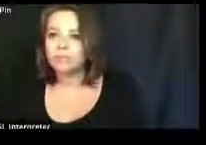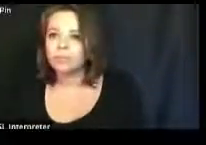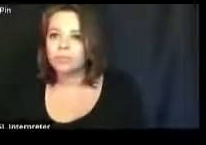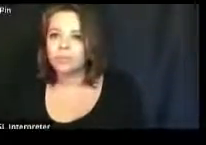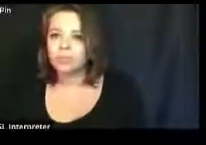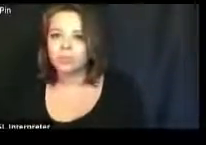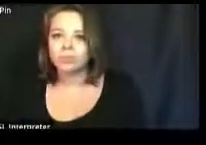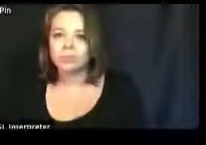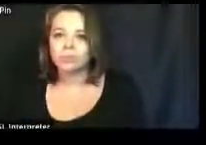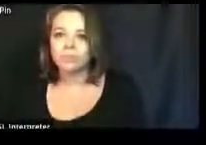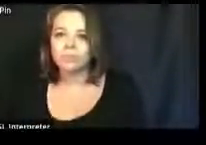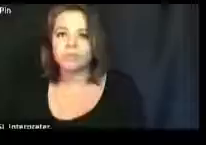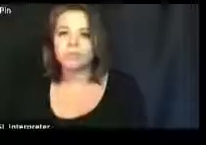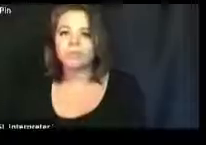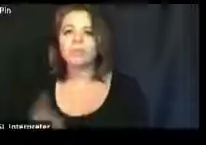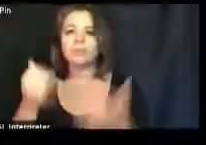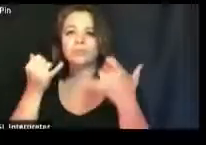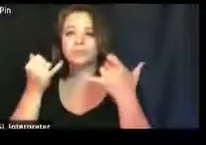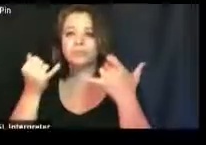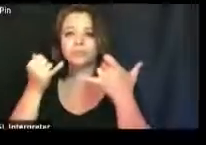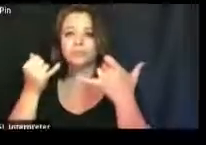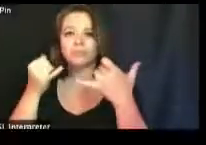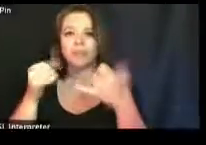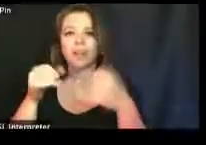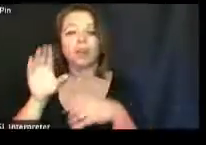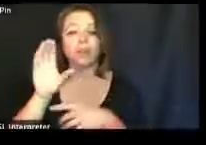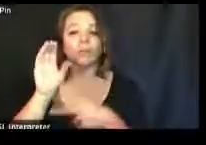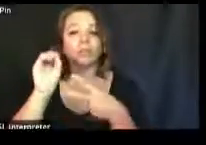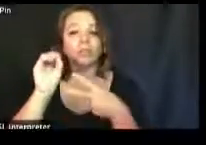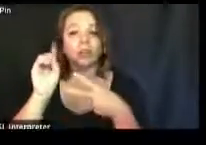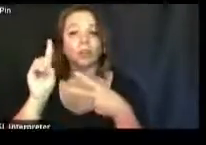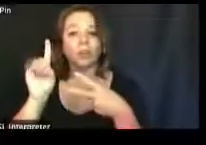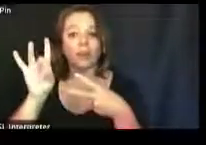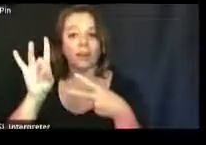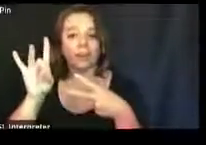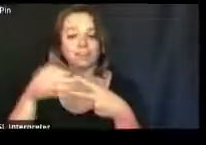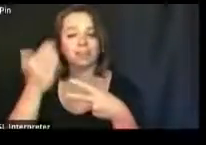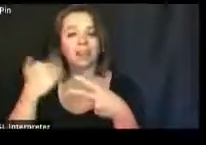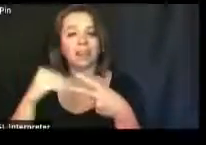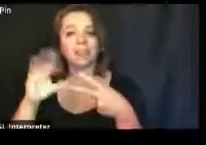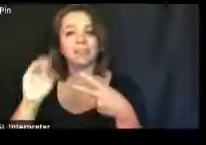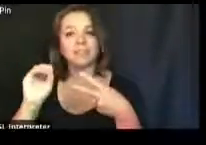Right now we have 018, and up next will be 010.